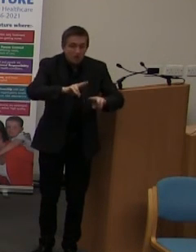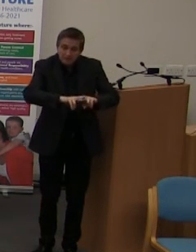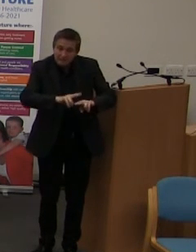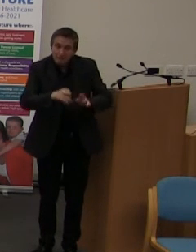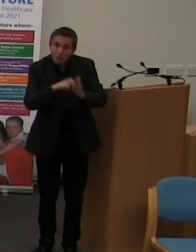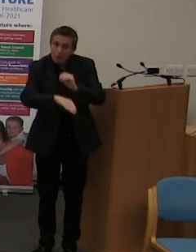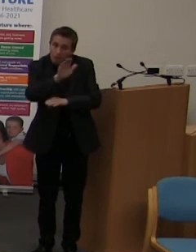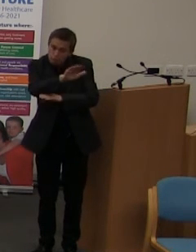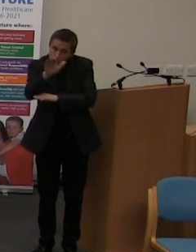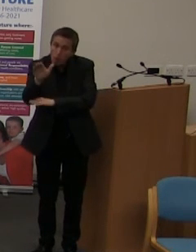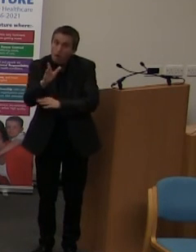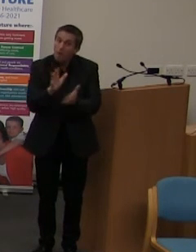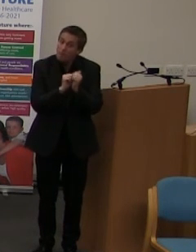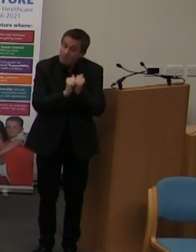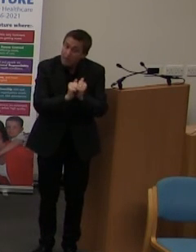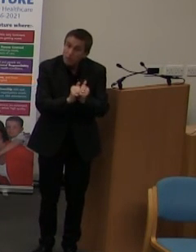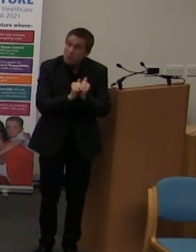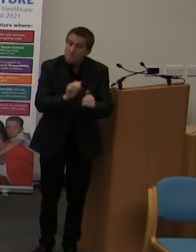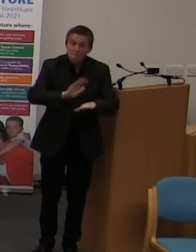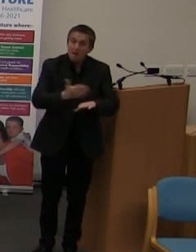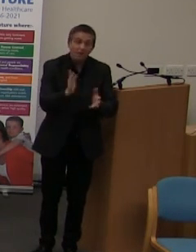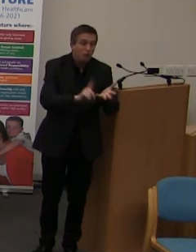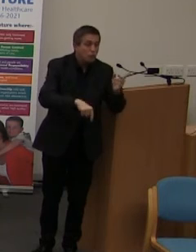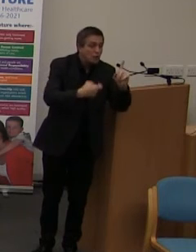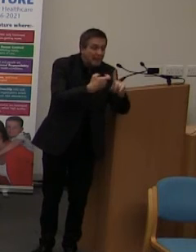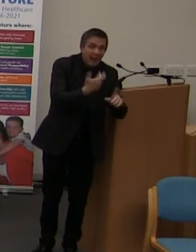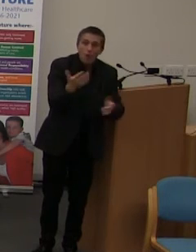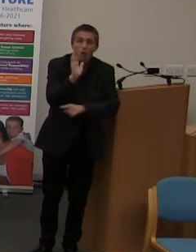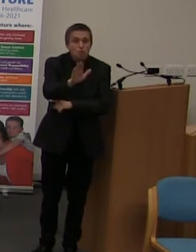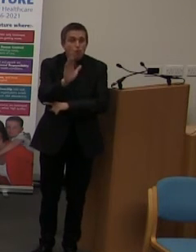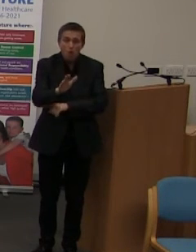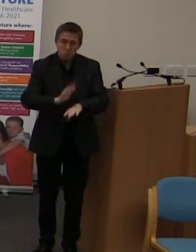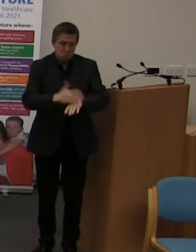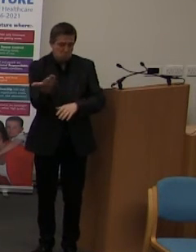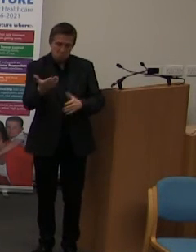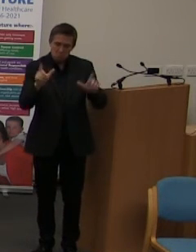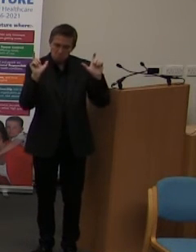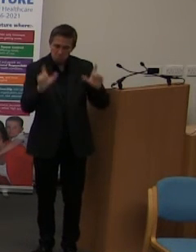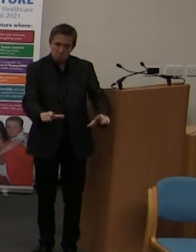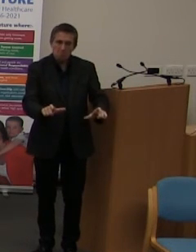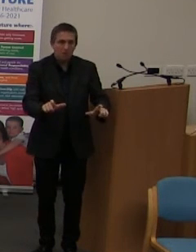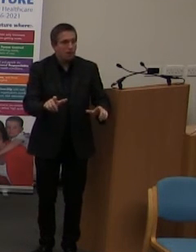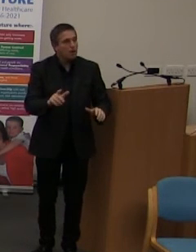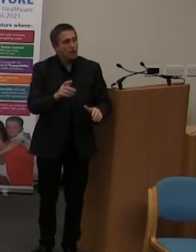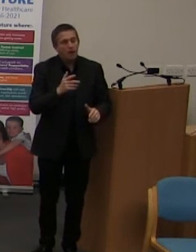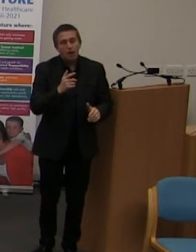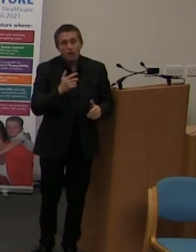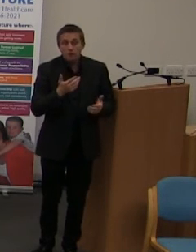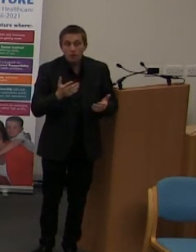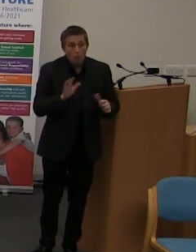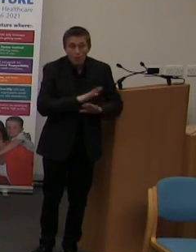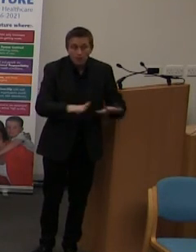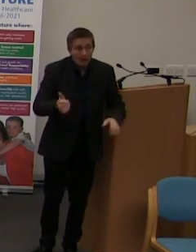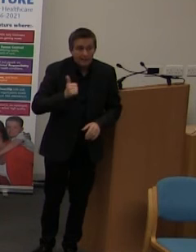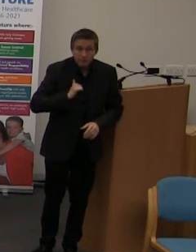because we value all of our staff, whether they're from wherever they're from. So we have been working hard with staff, and we're not envisaging any